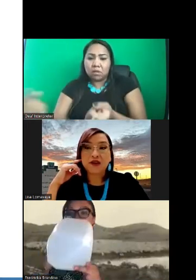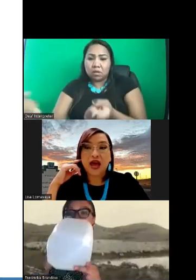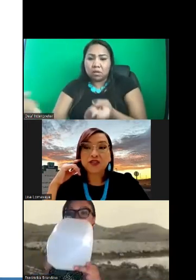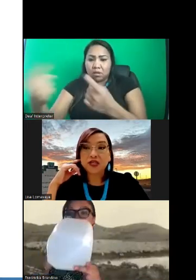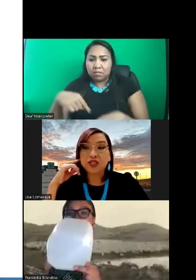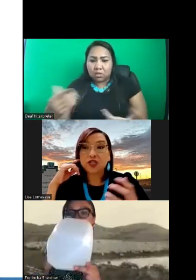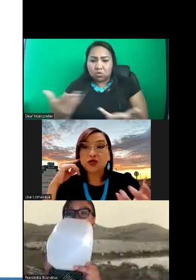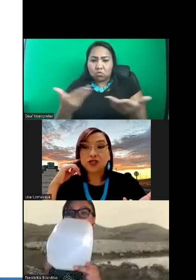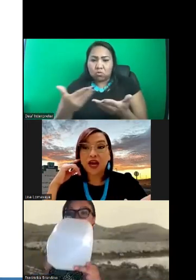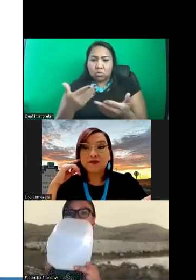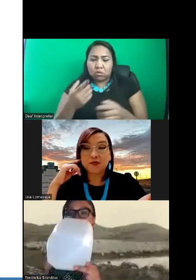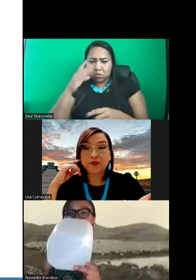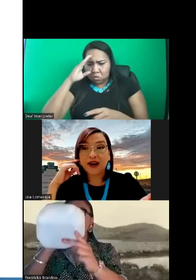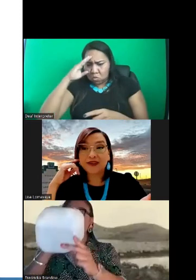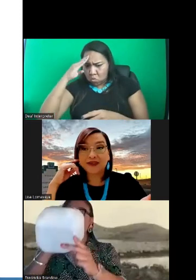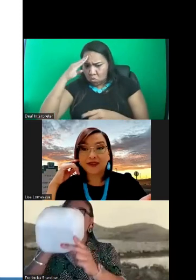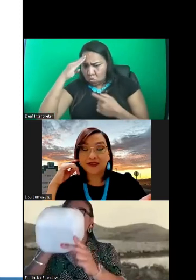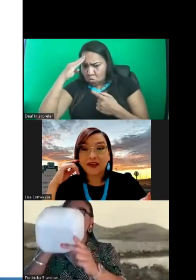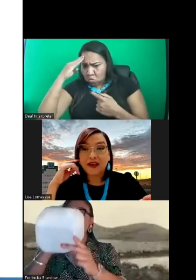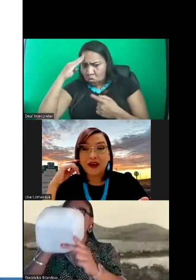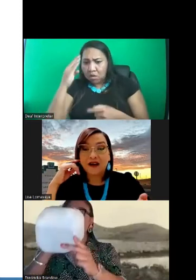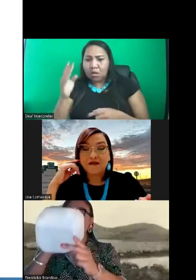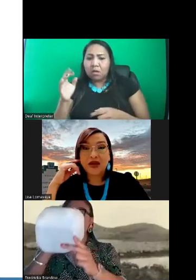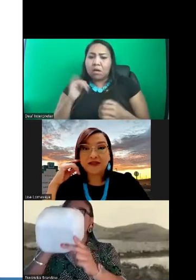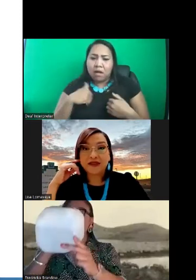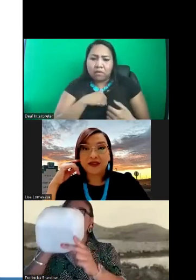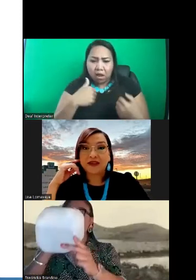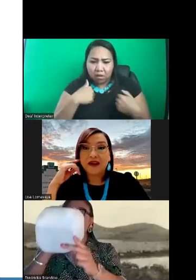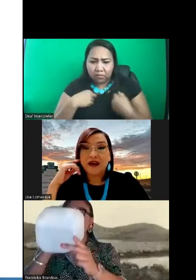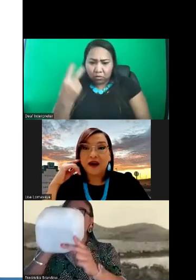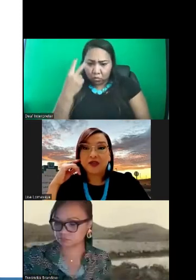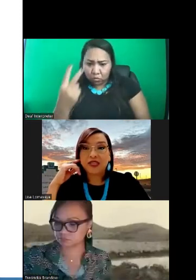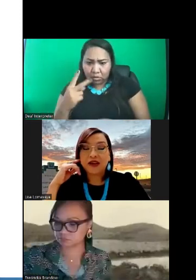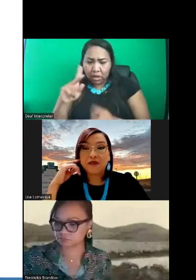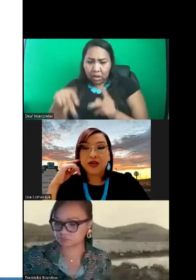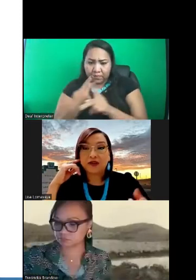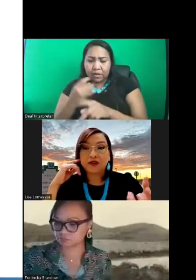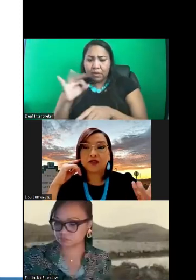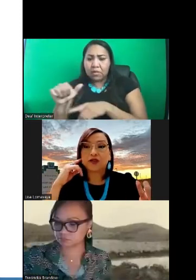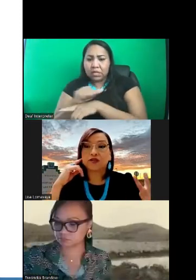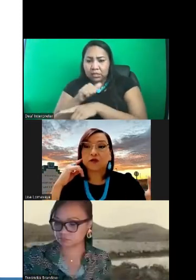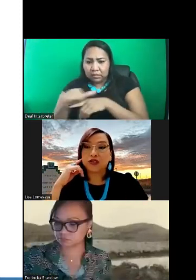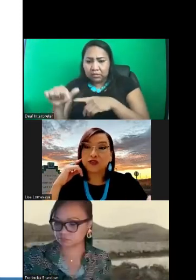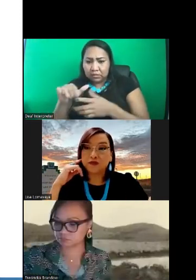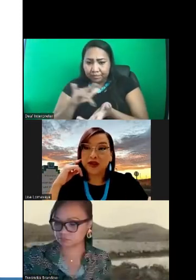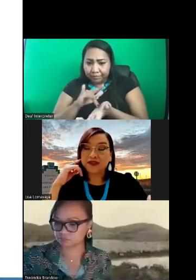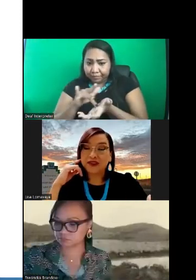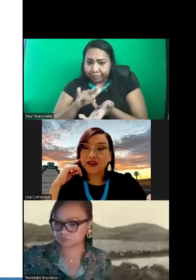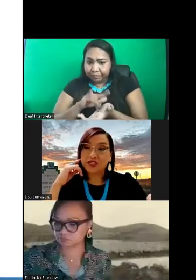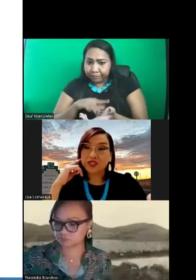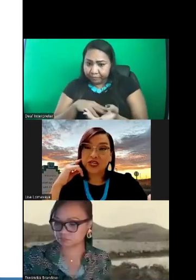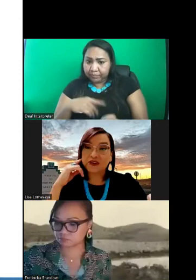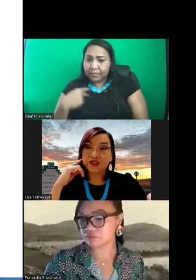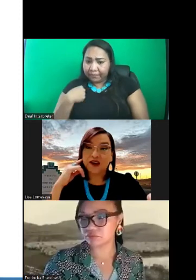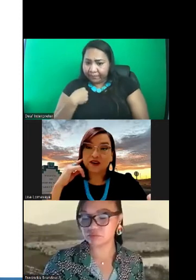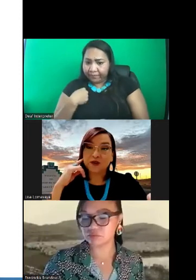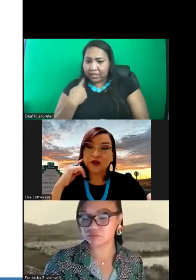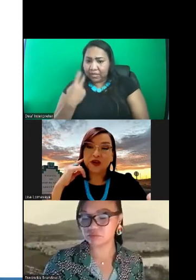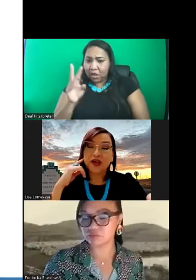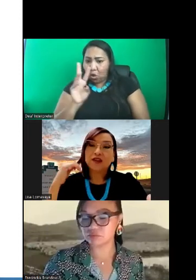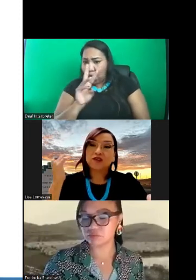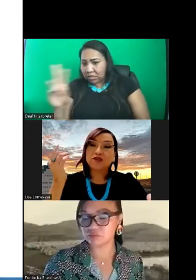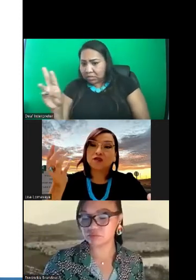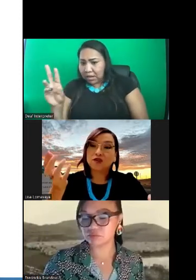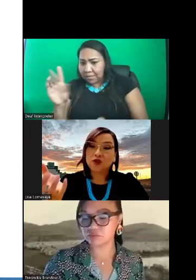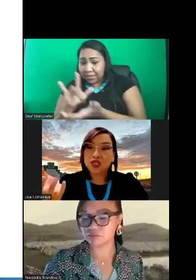that there's actually two types of practices of medicine. When they come here, there's the Western medicine that we do here at the